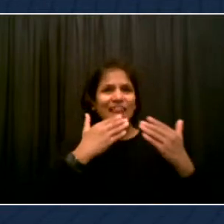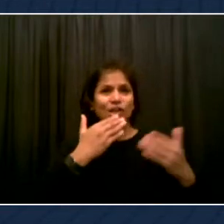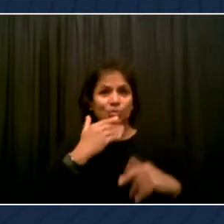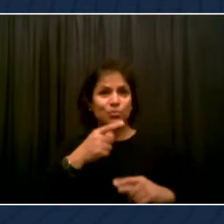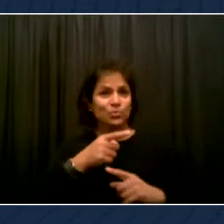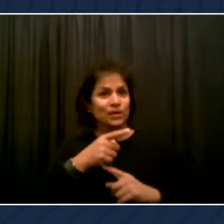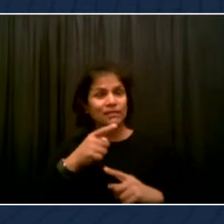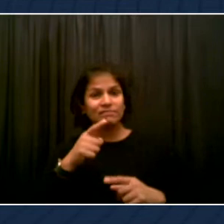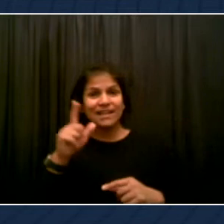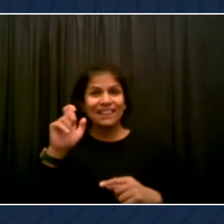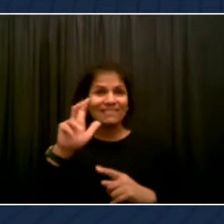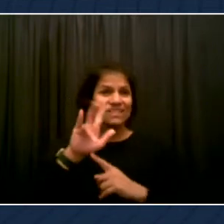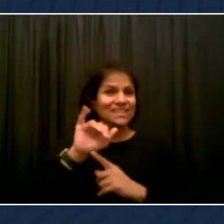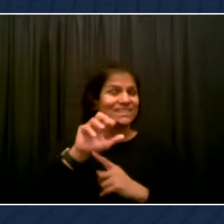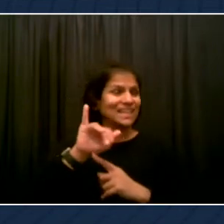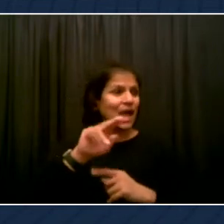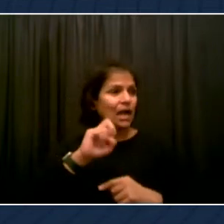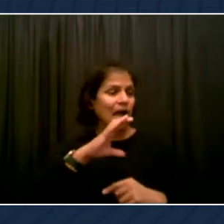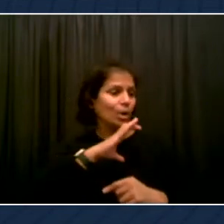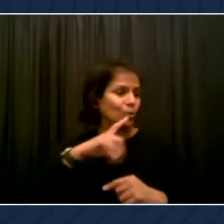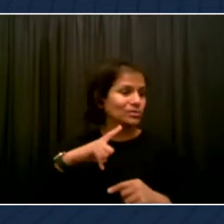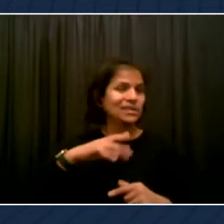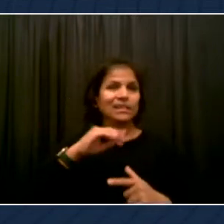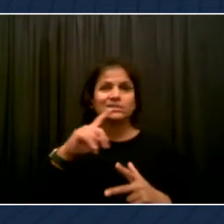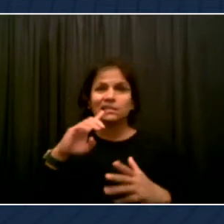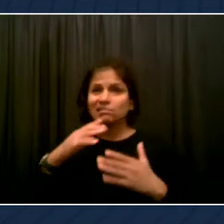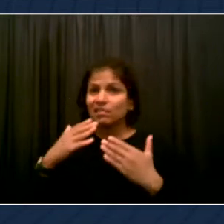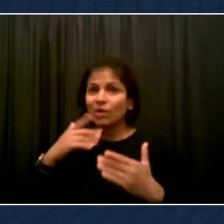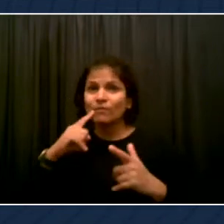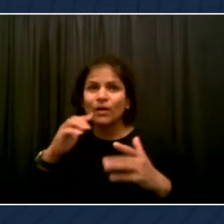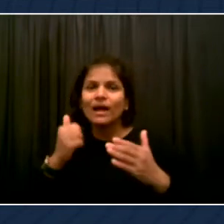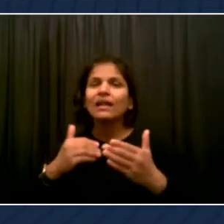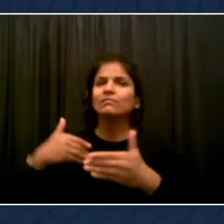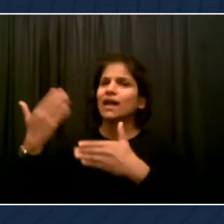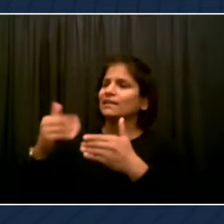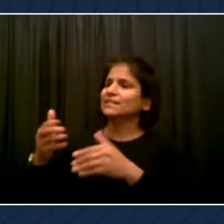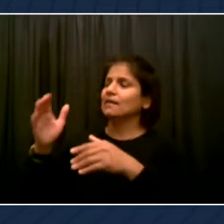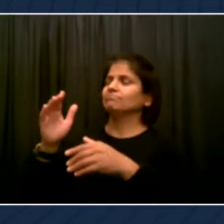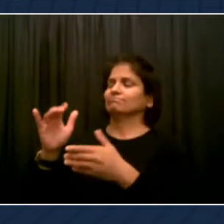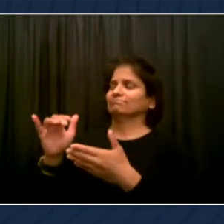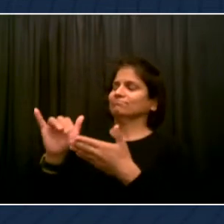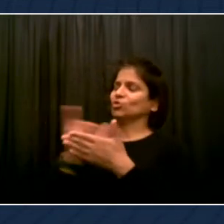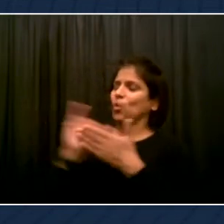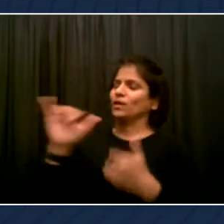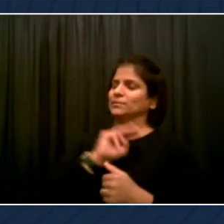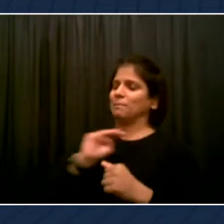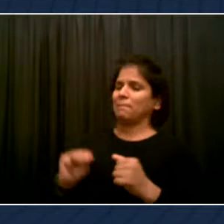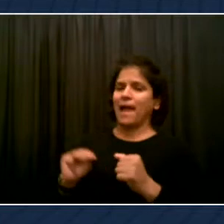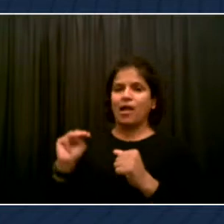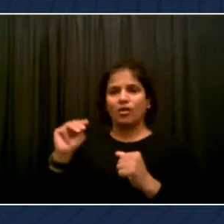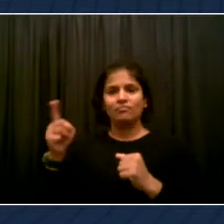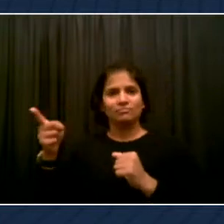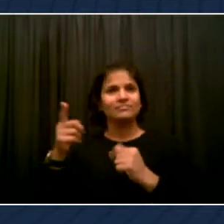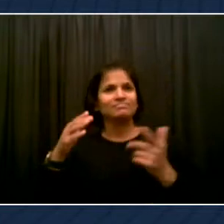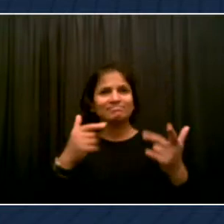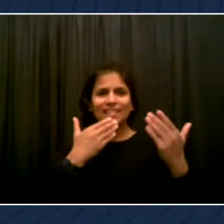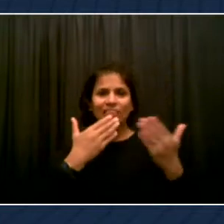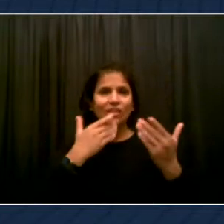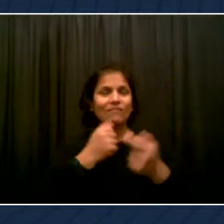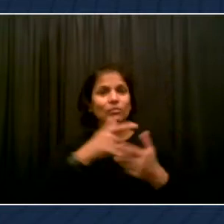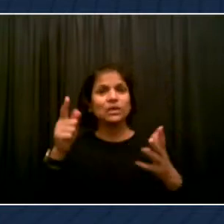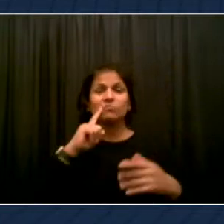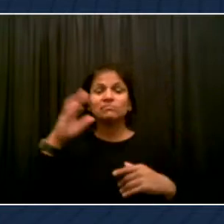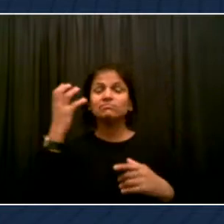to Counsel Coalition, and all the leaders across the city of New York for this groundbreaking and transformative bill